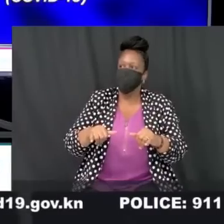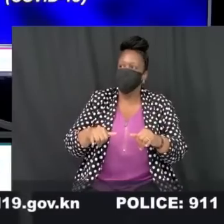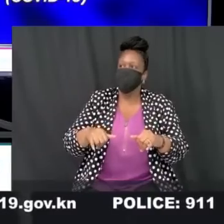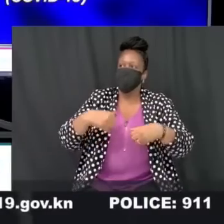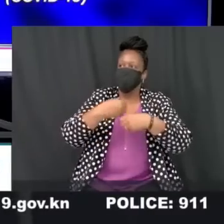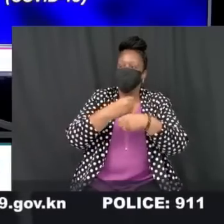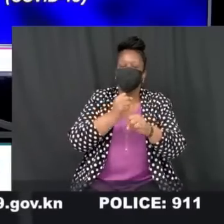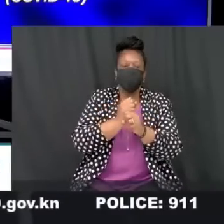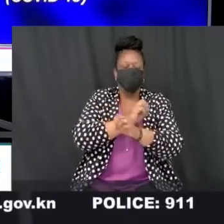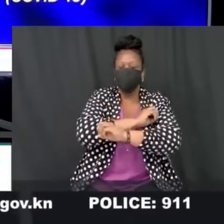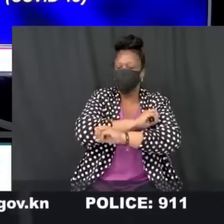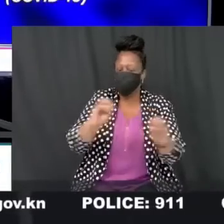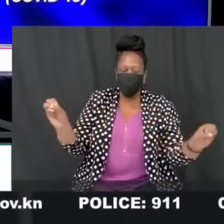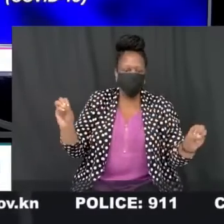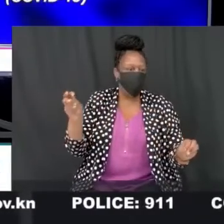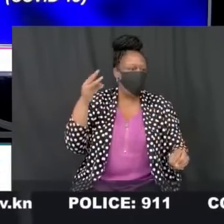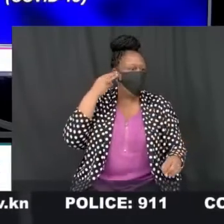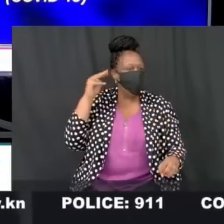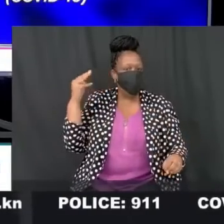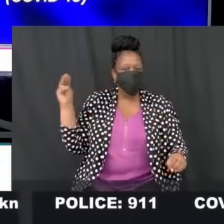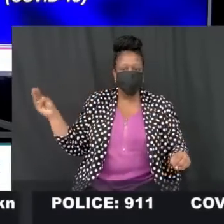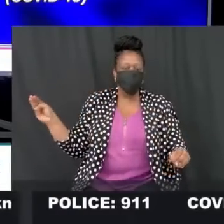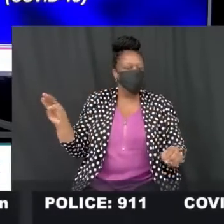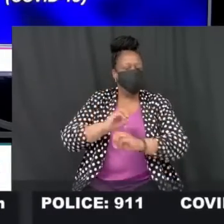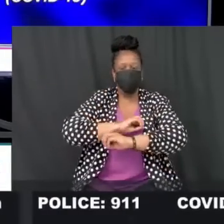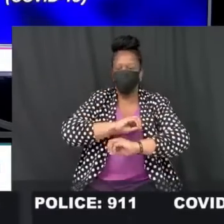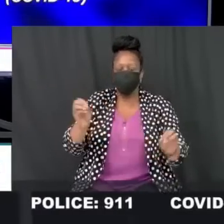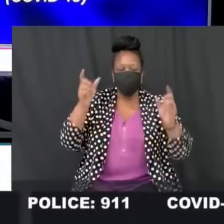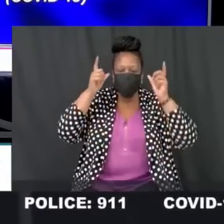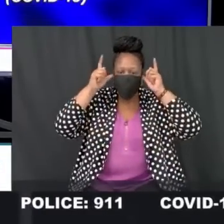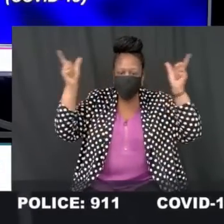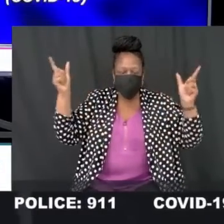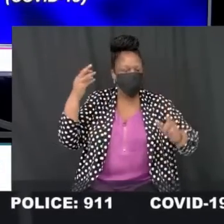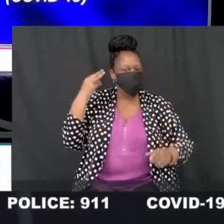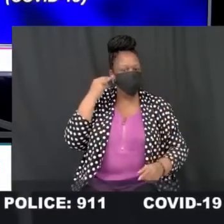no music played at the event.